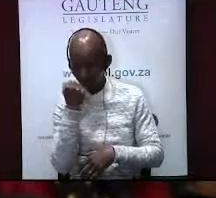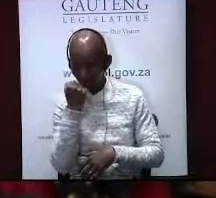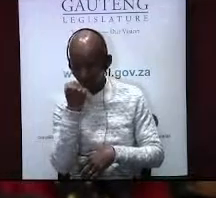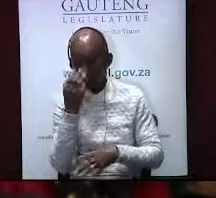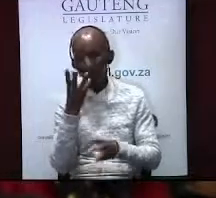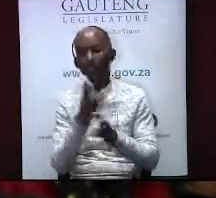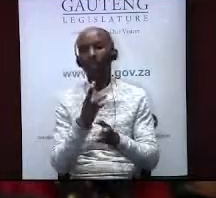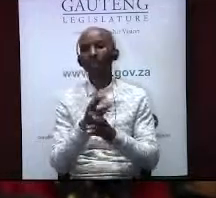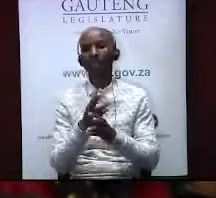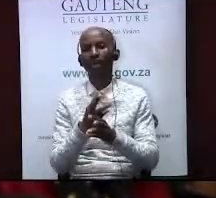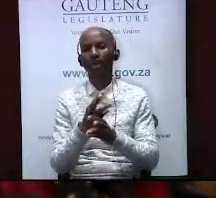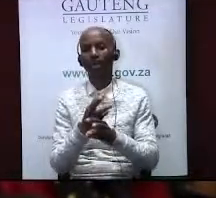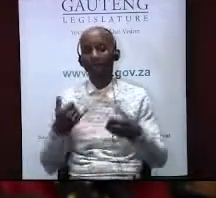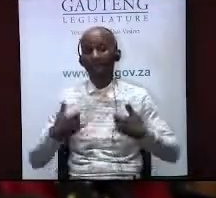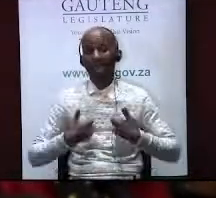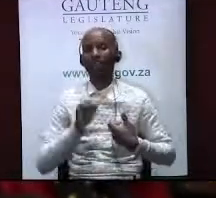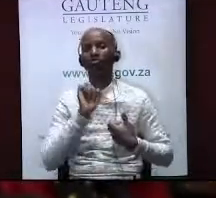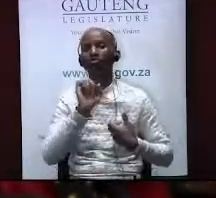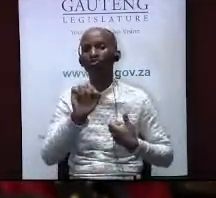Our